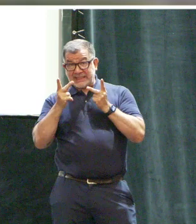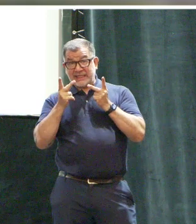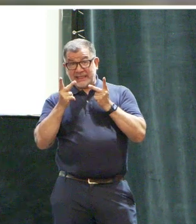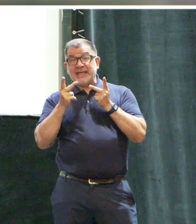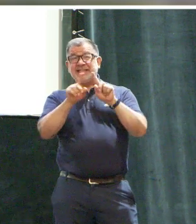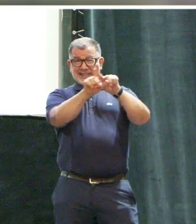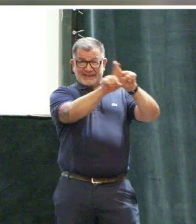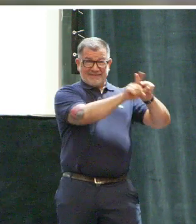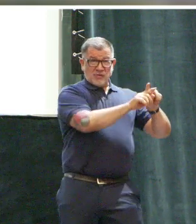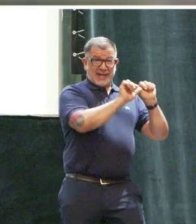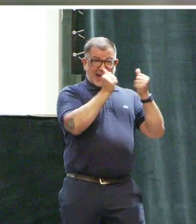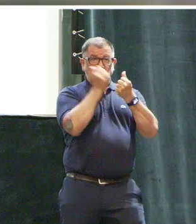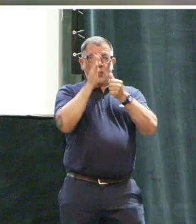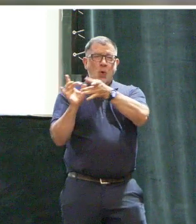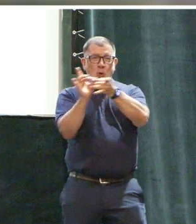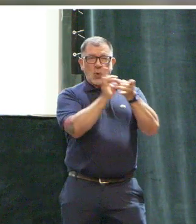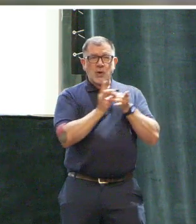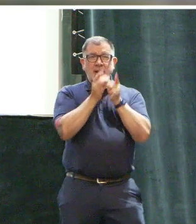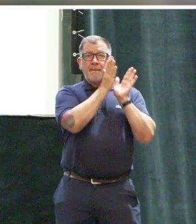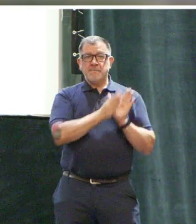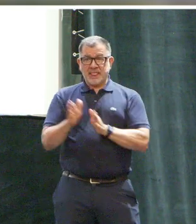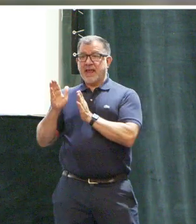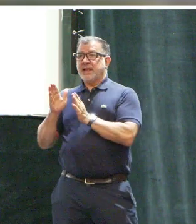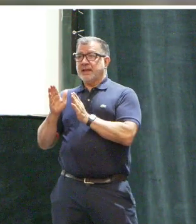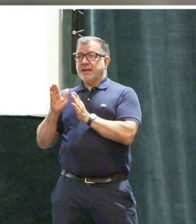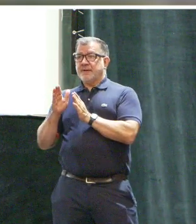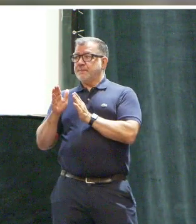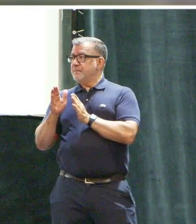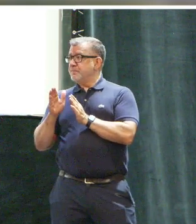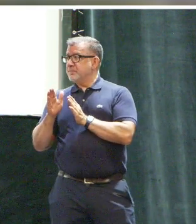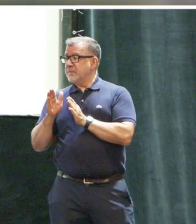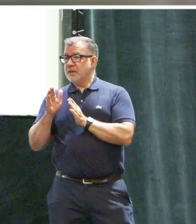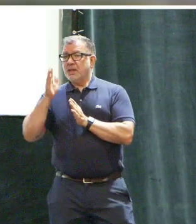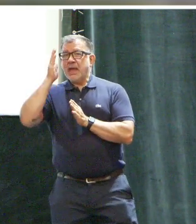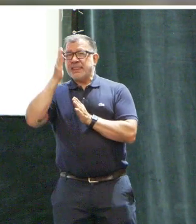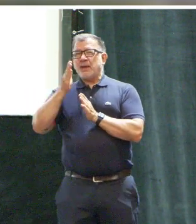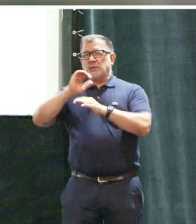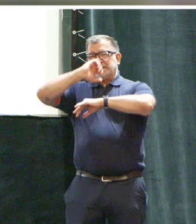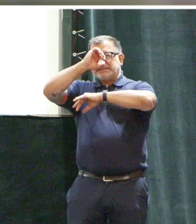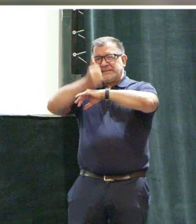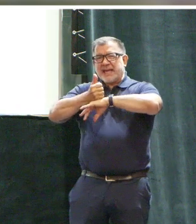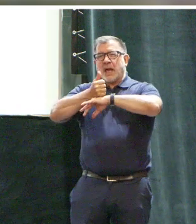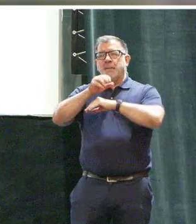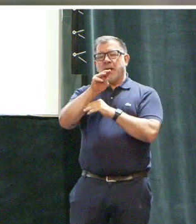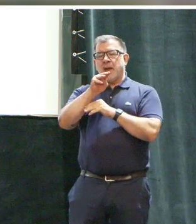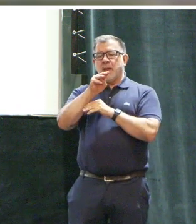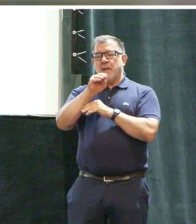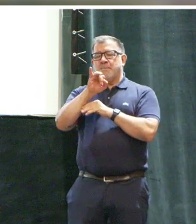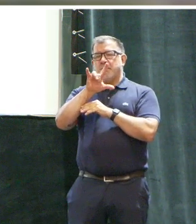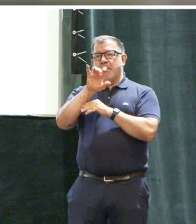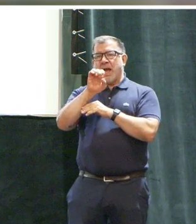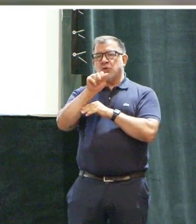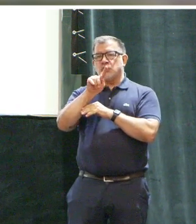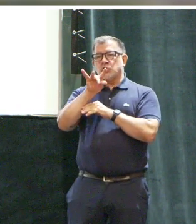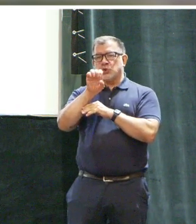plan that looks out about 4 or 5 days and begins to establish milestones as the storm